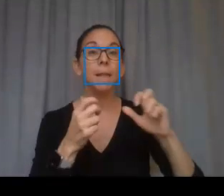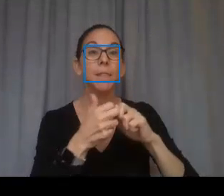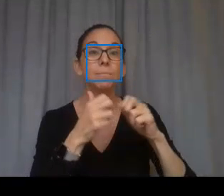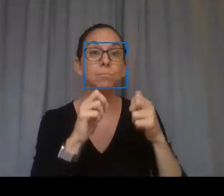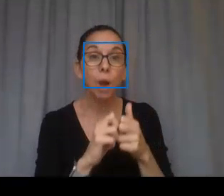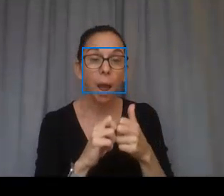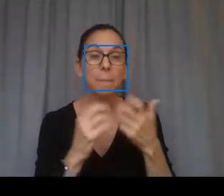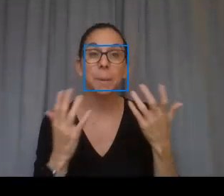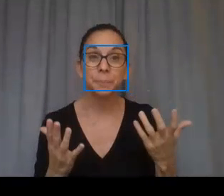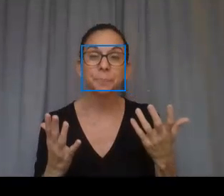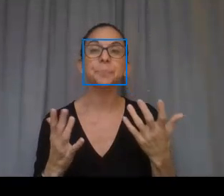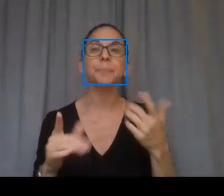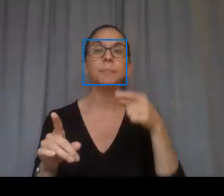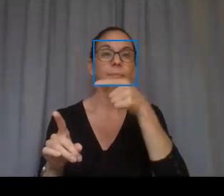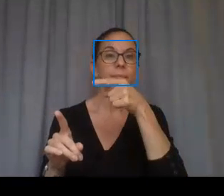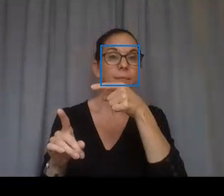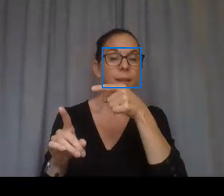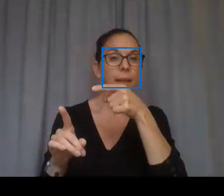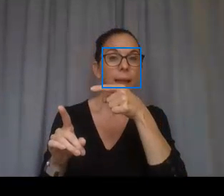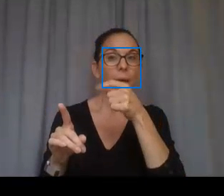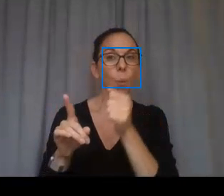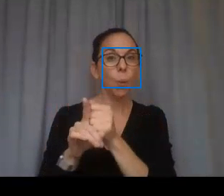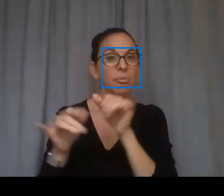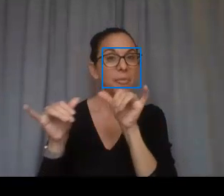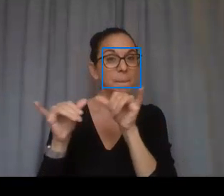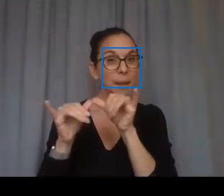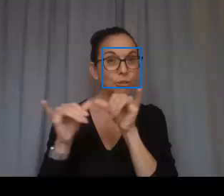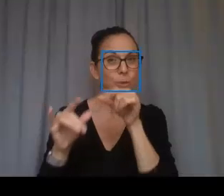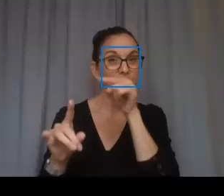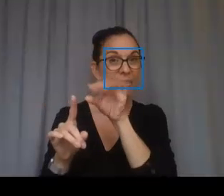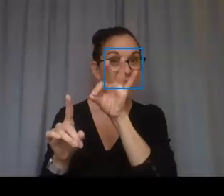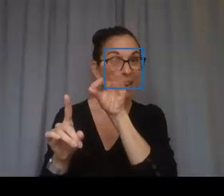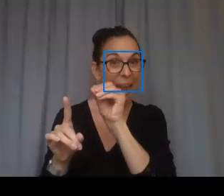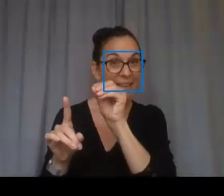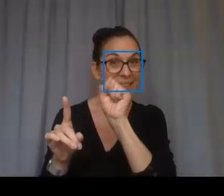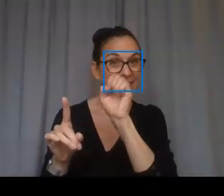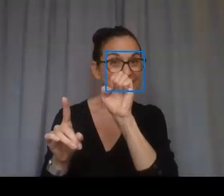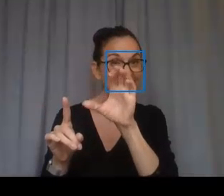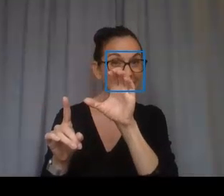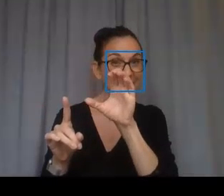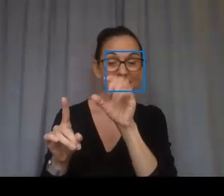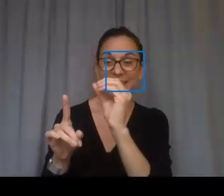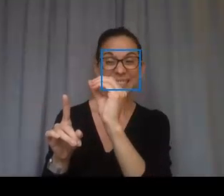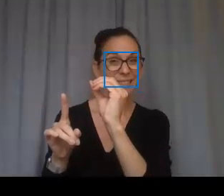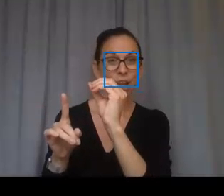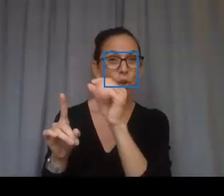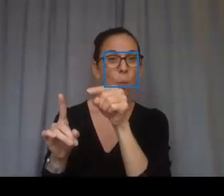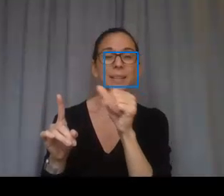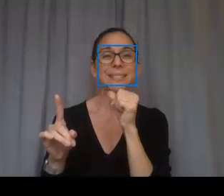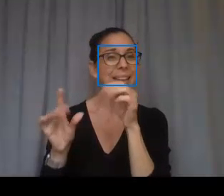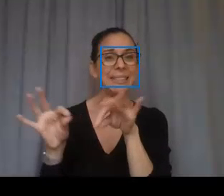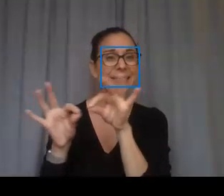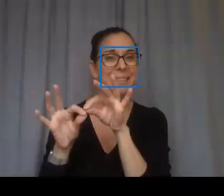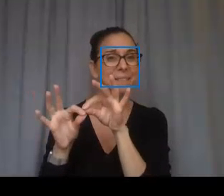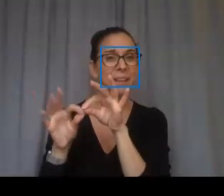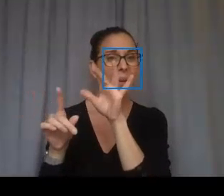this calculation comes from the problem with the measurement to begin with. That 90 seconds is a fairly unreliable measurement.